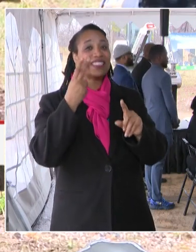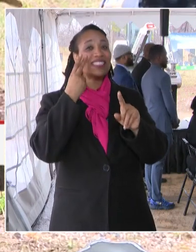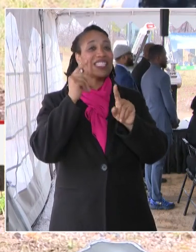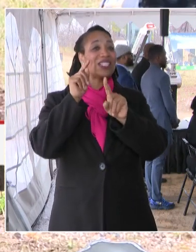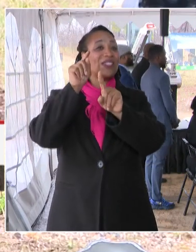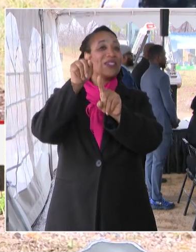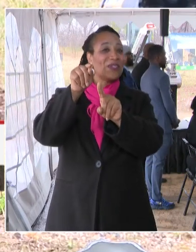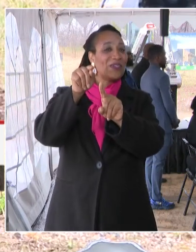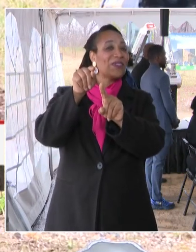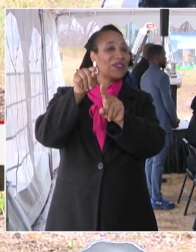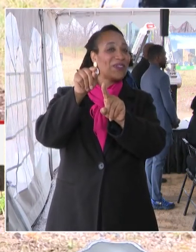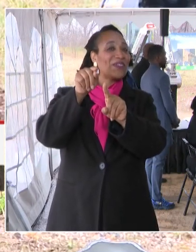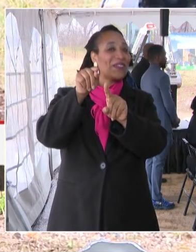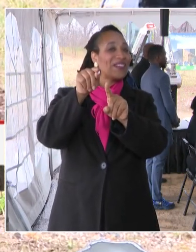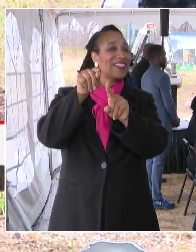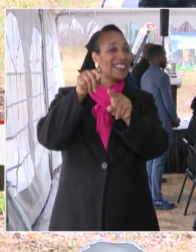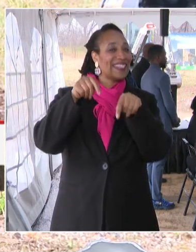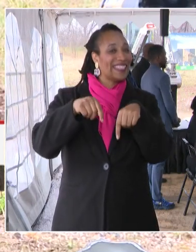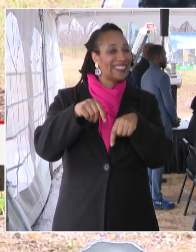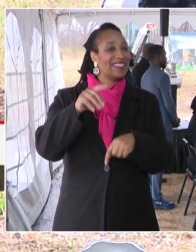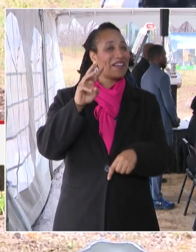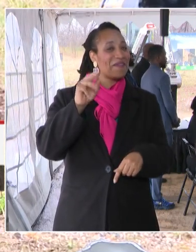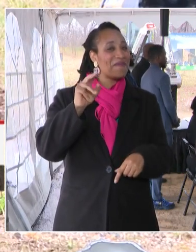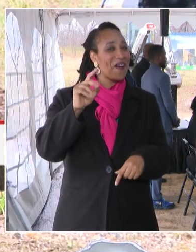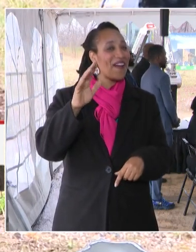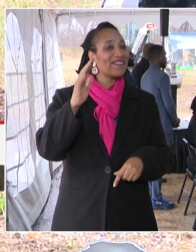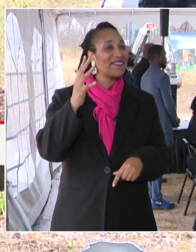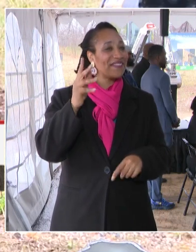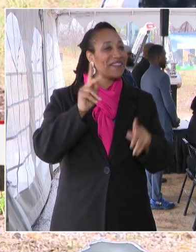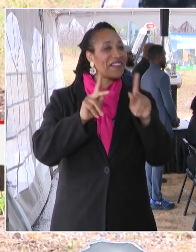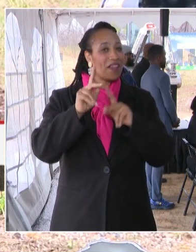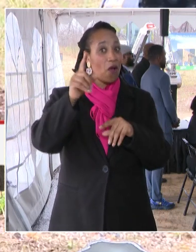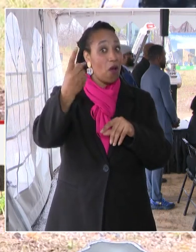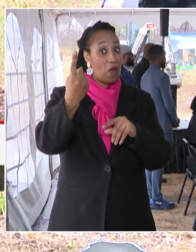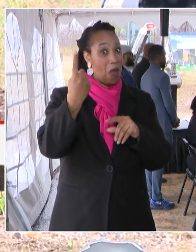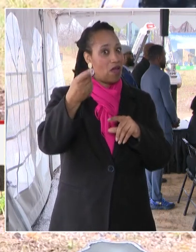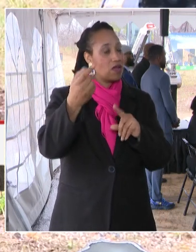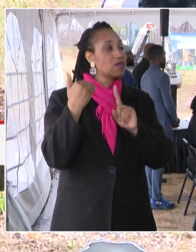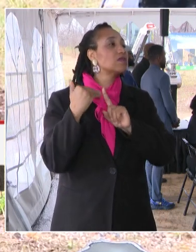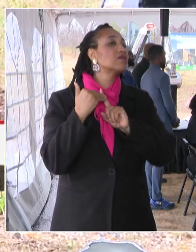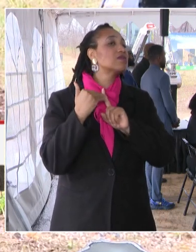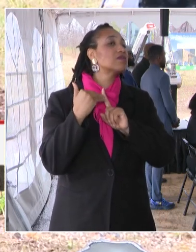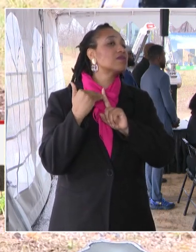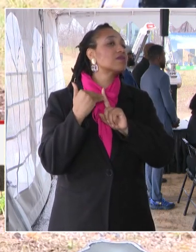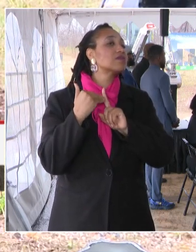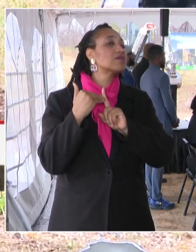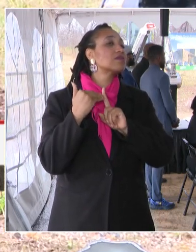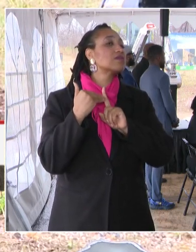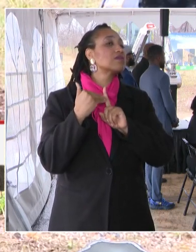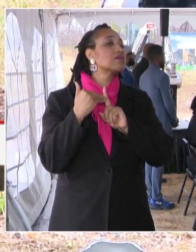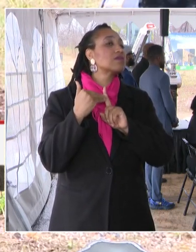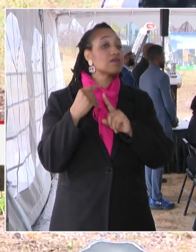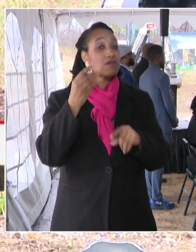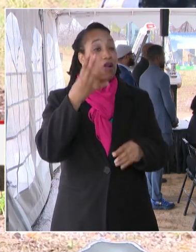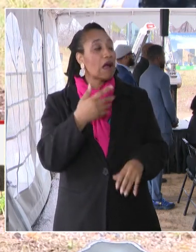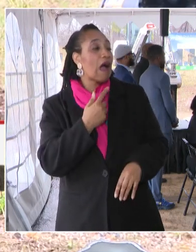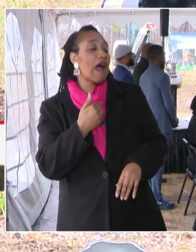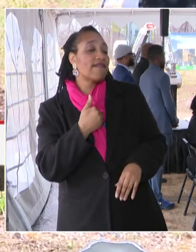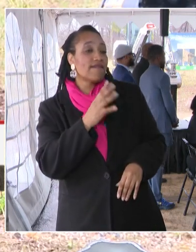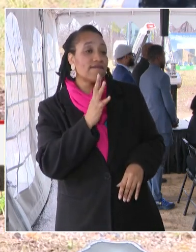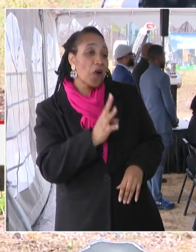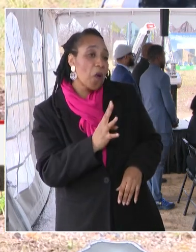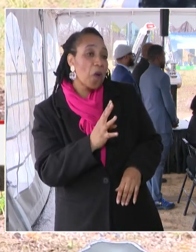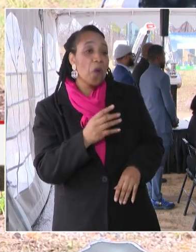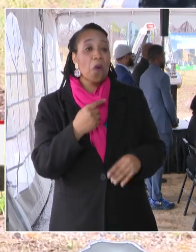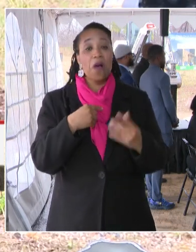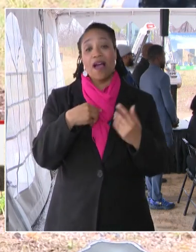me daily. He has a 4-year-old. Again, consistent accountability. For our teenagers, we haven't forgotten about you.